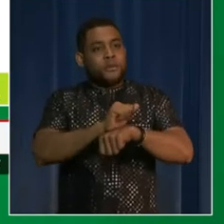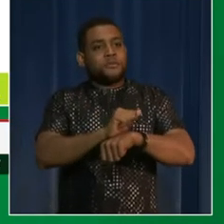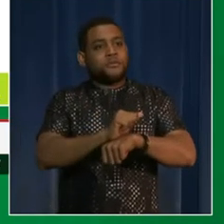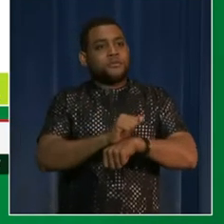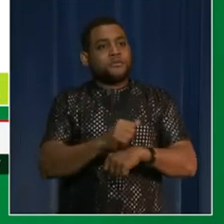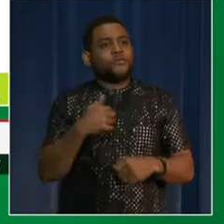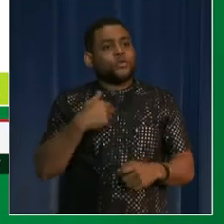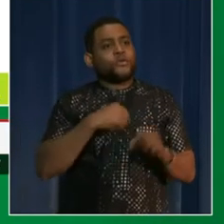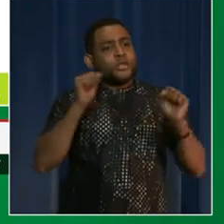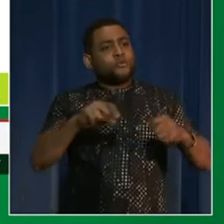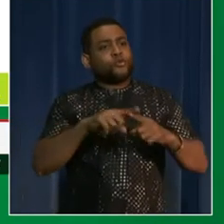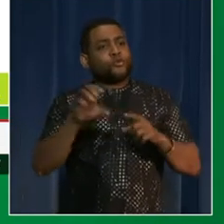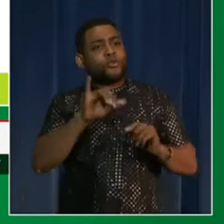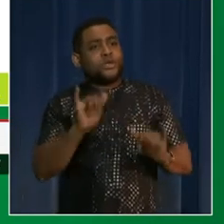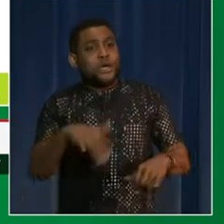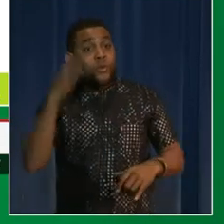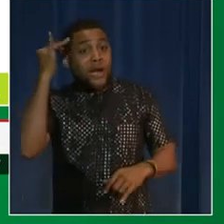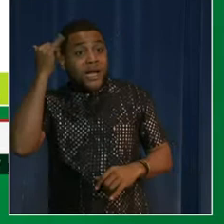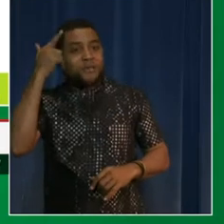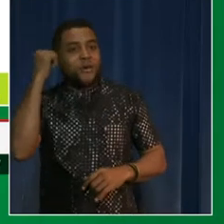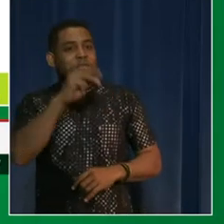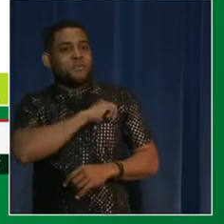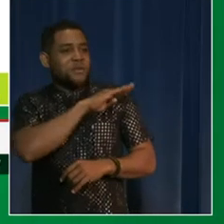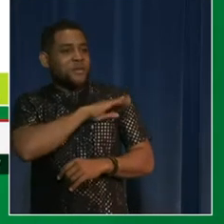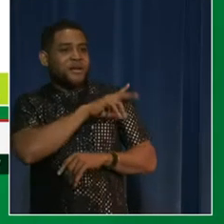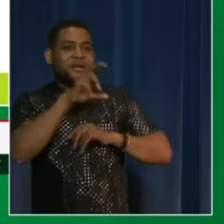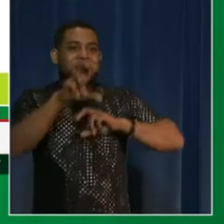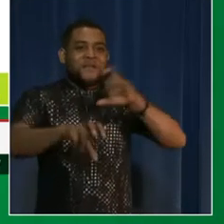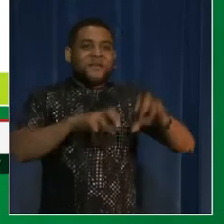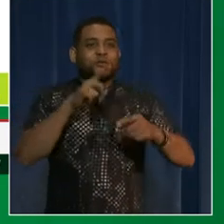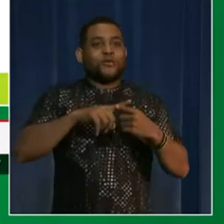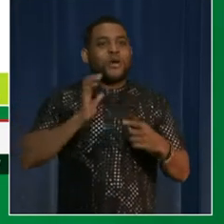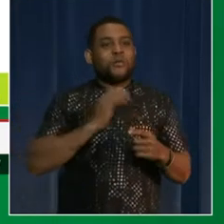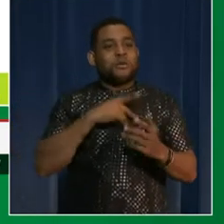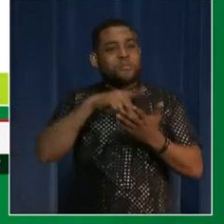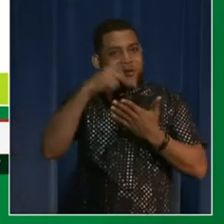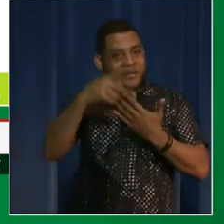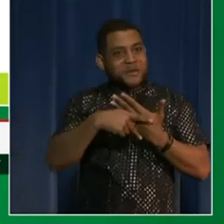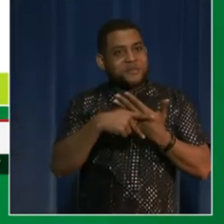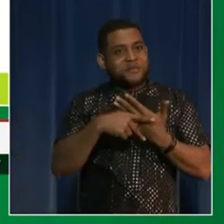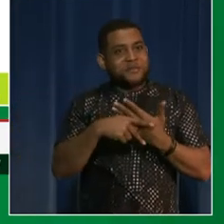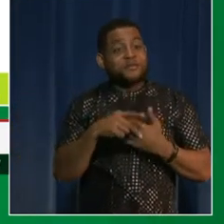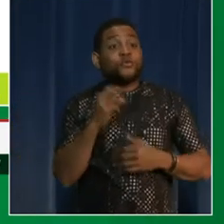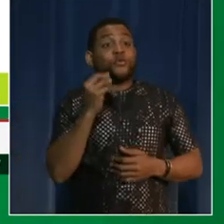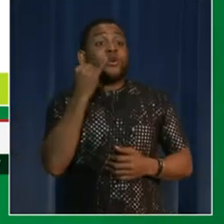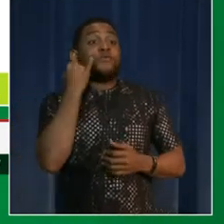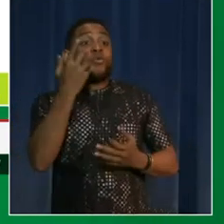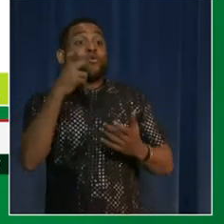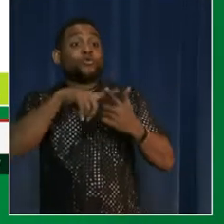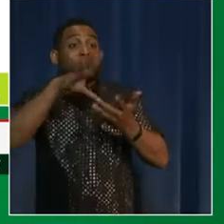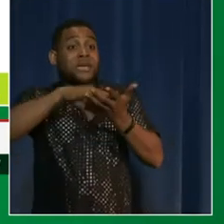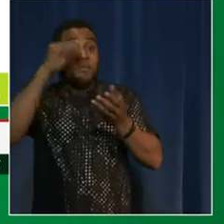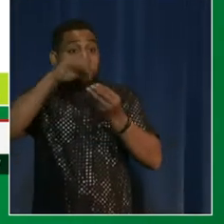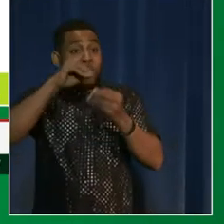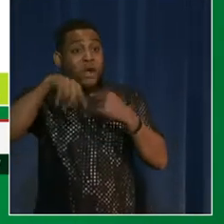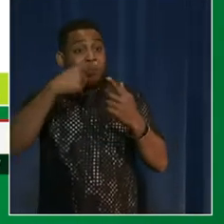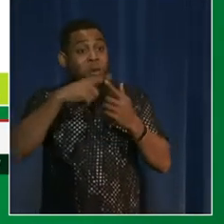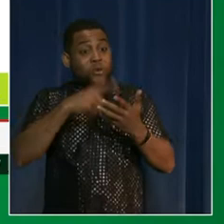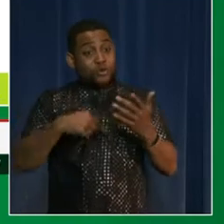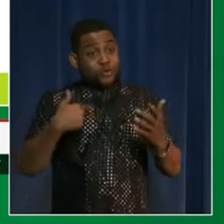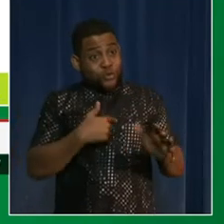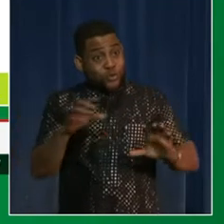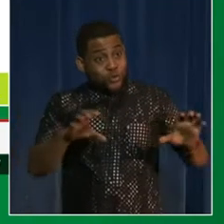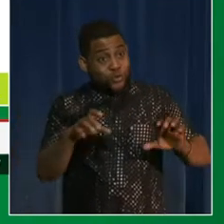this because of the investments that the mayor has made into our program. So if you want to learn more about what we are doing, feel free to visit